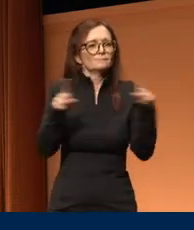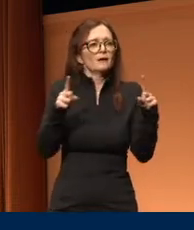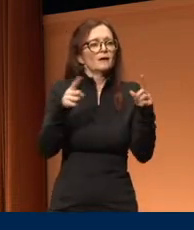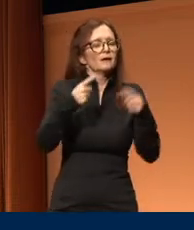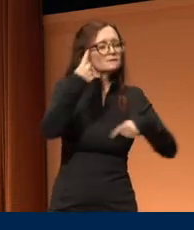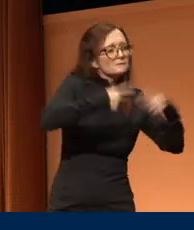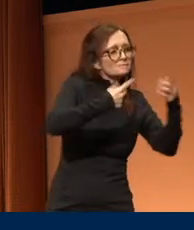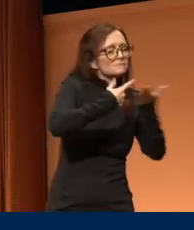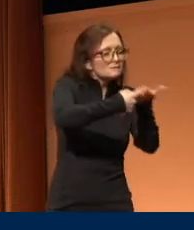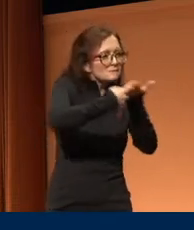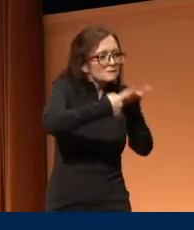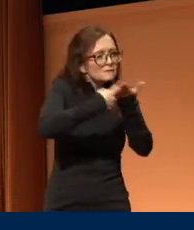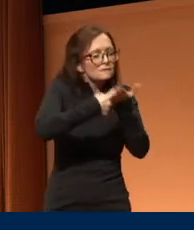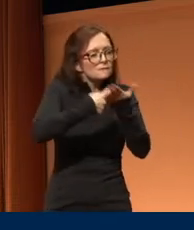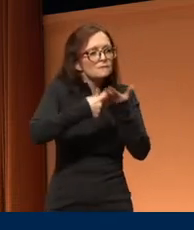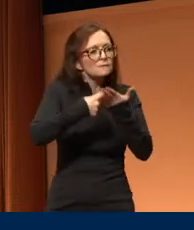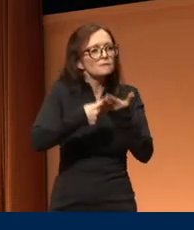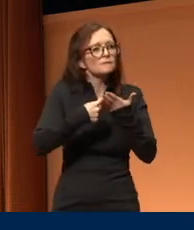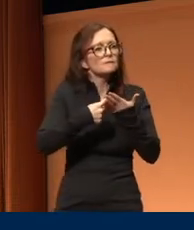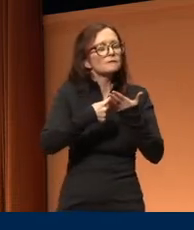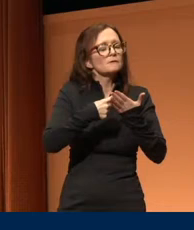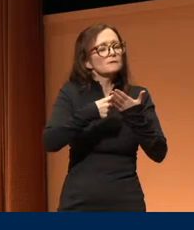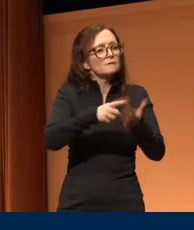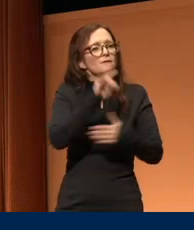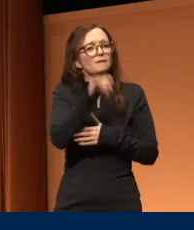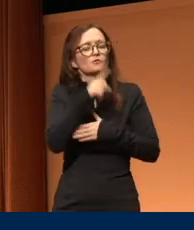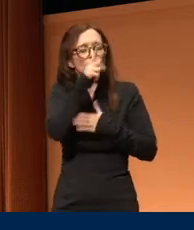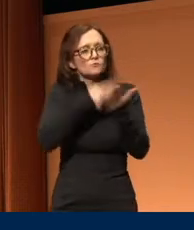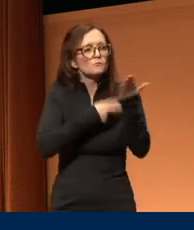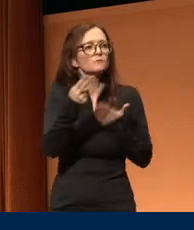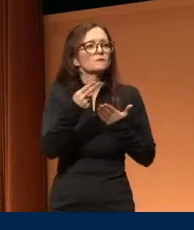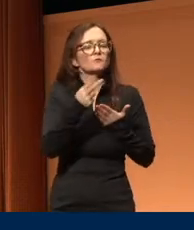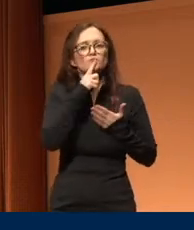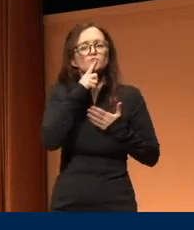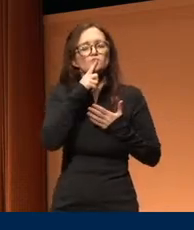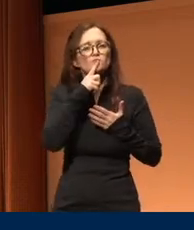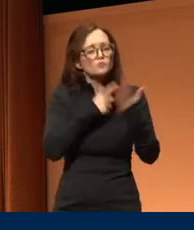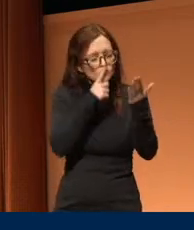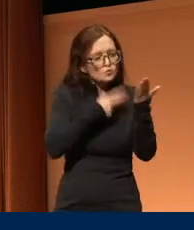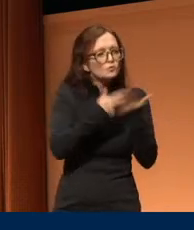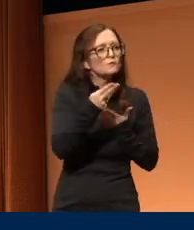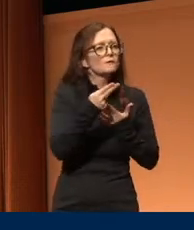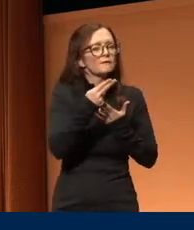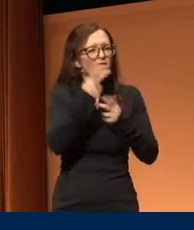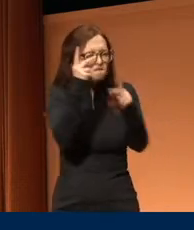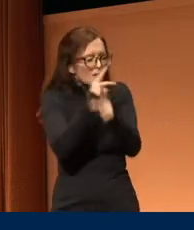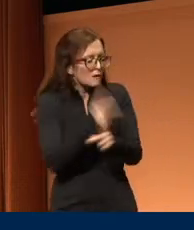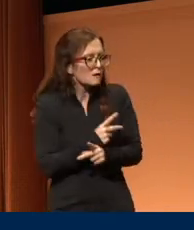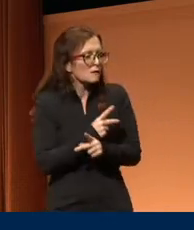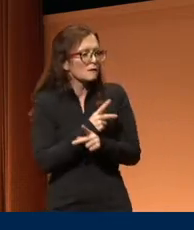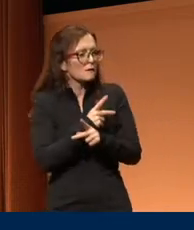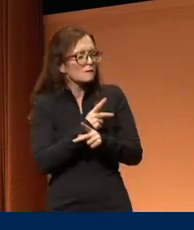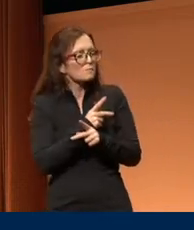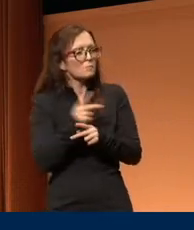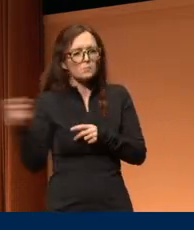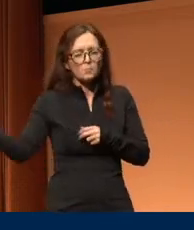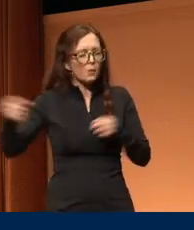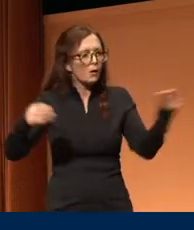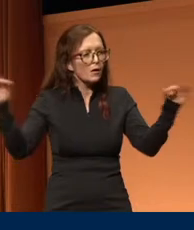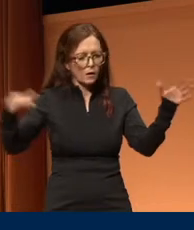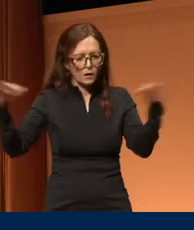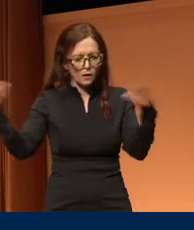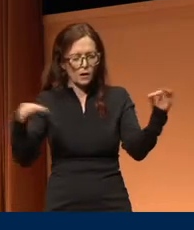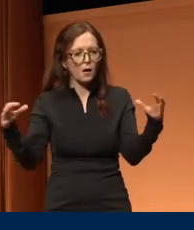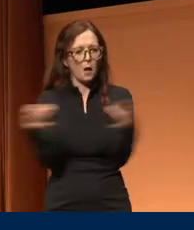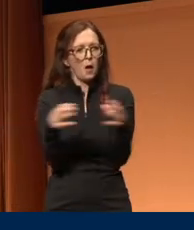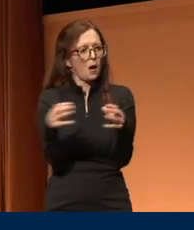by contrast, is a richer, more dynamic tool for truth tracking, but also truth building. It constructs the truth, building a consensus from people's shared values